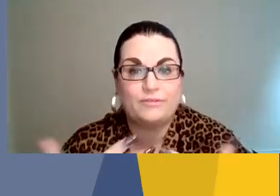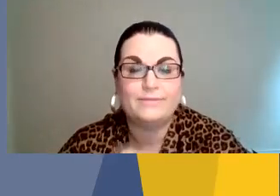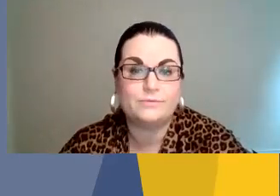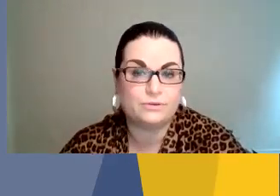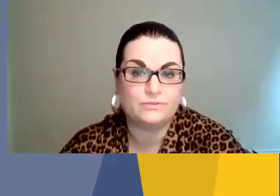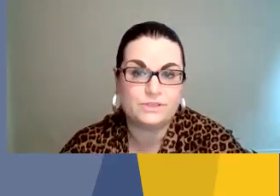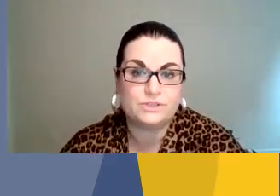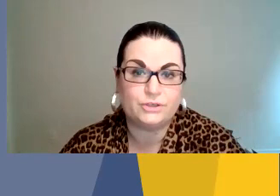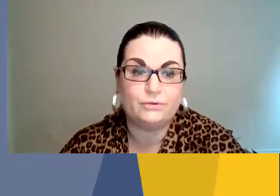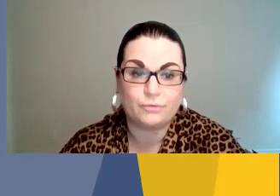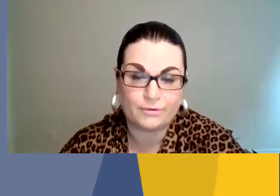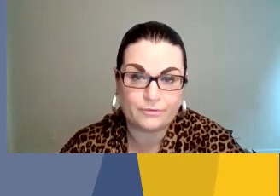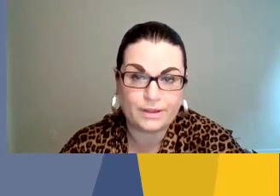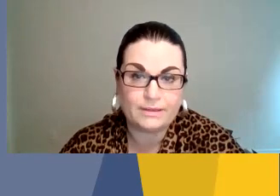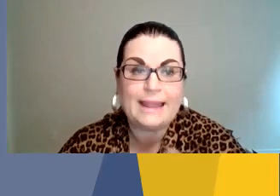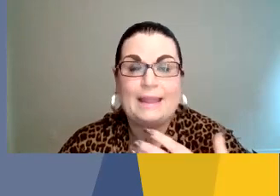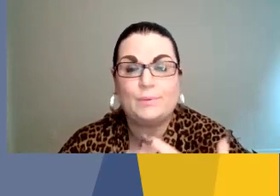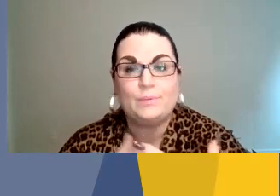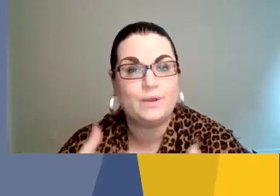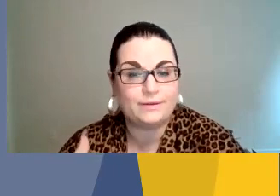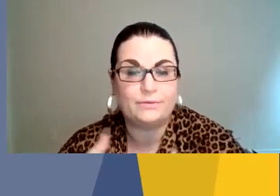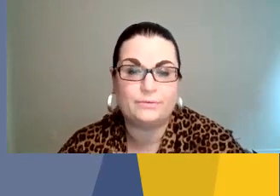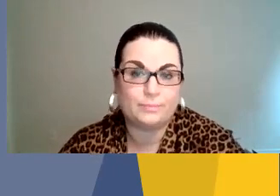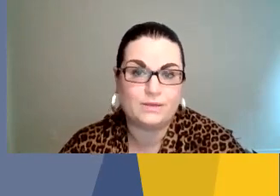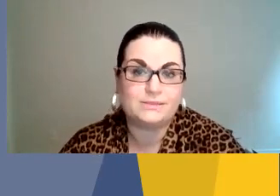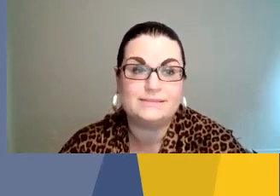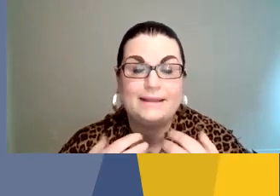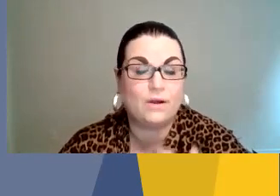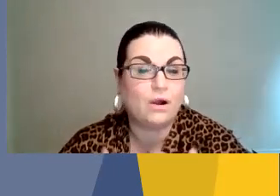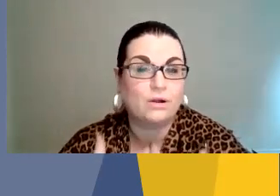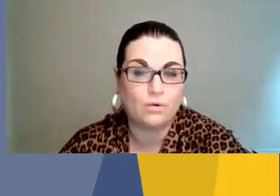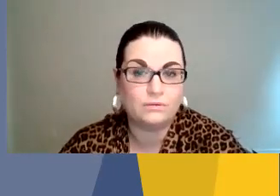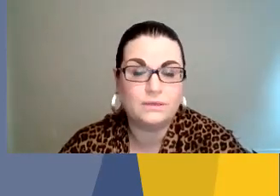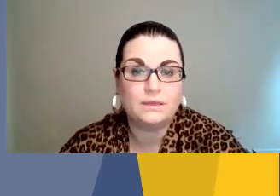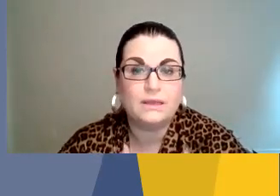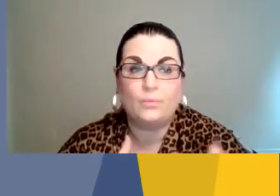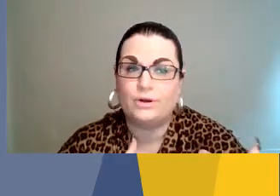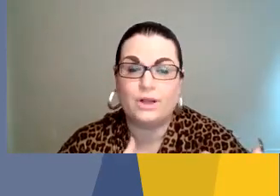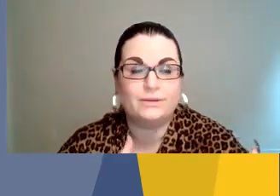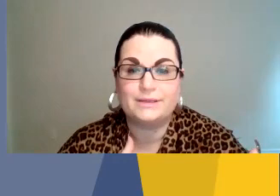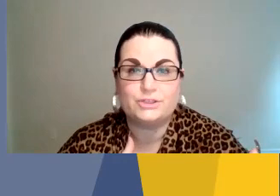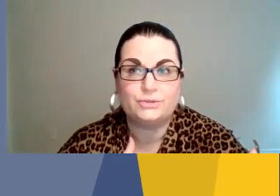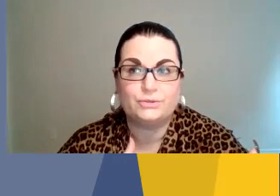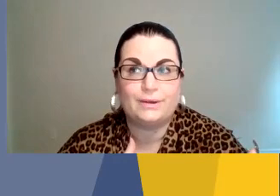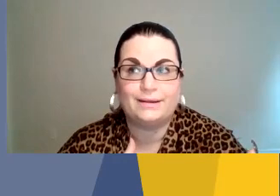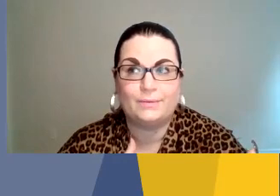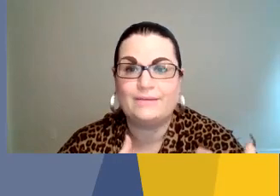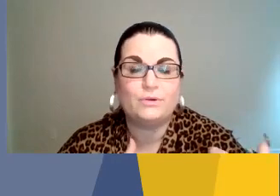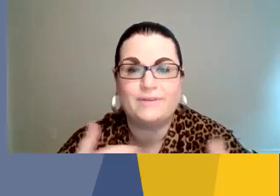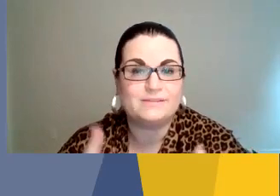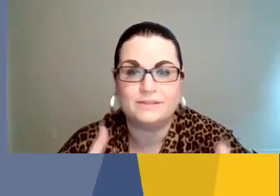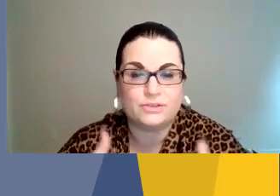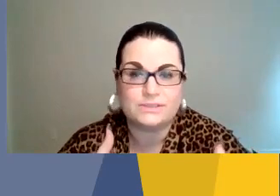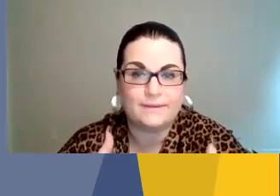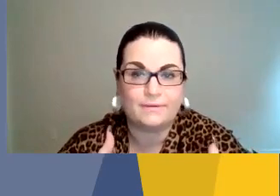will provide those services to you for free and we will guide you through the process. And our goal, we're not looking to, we have